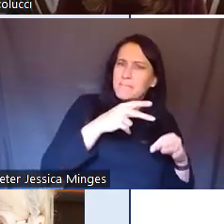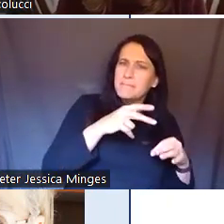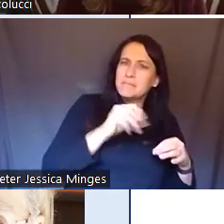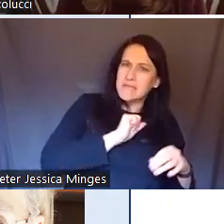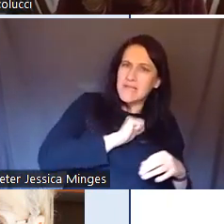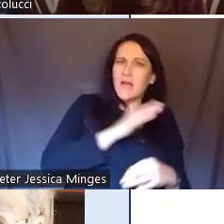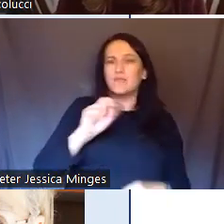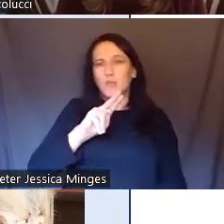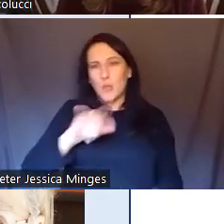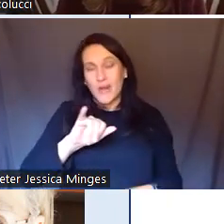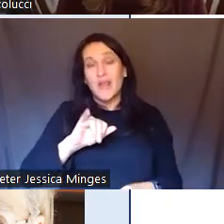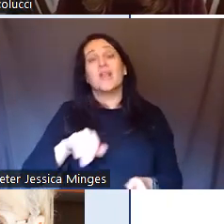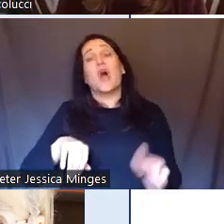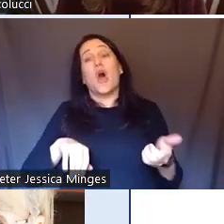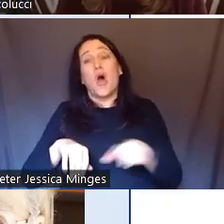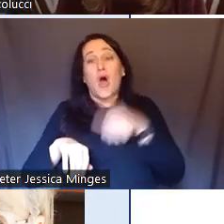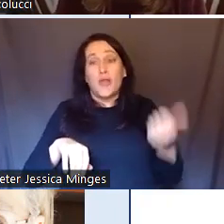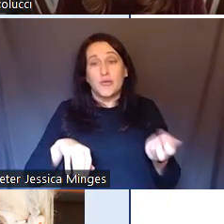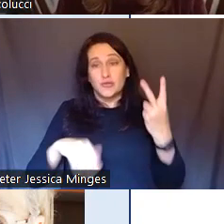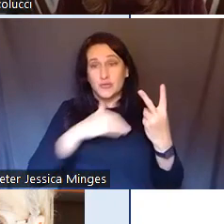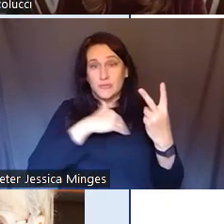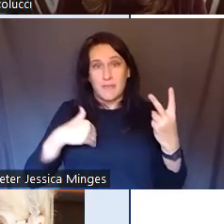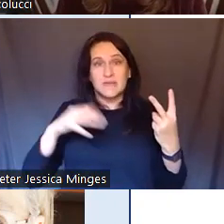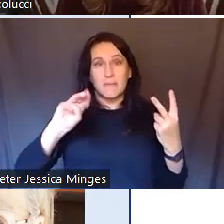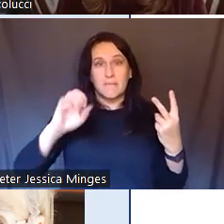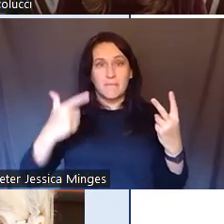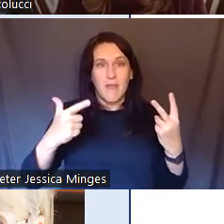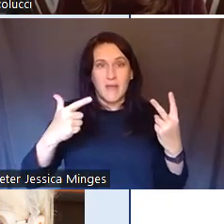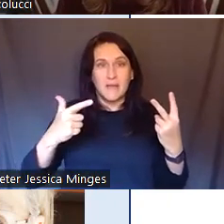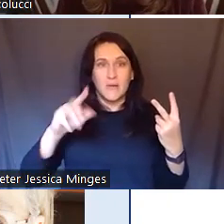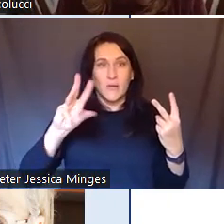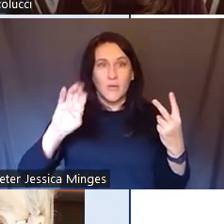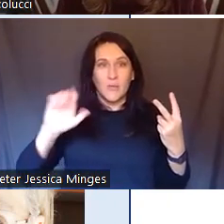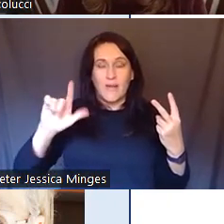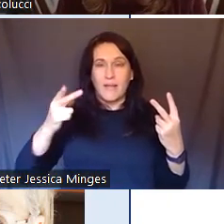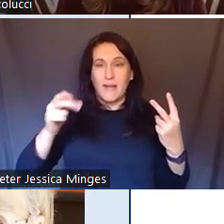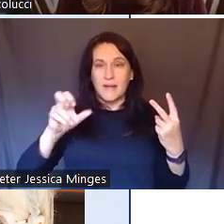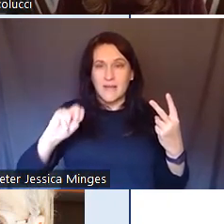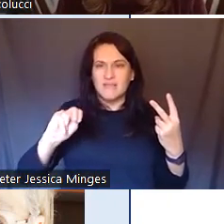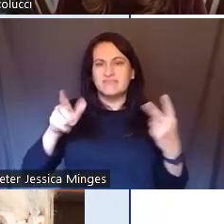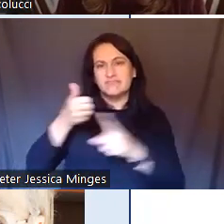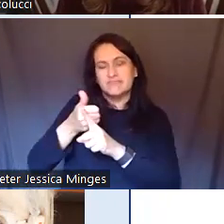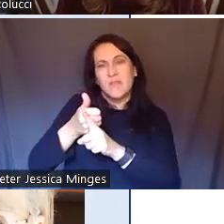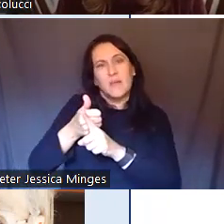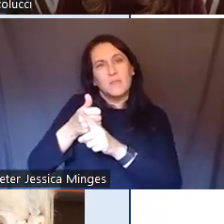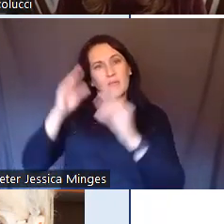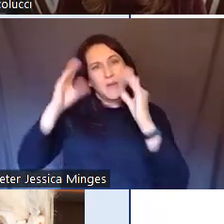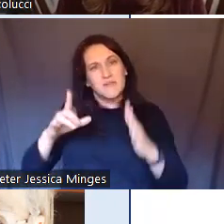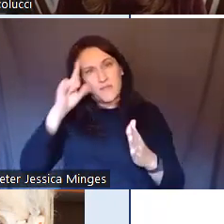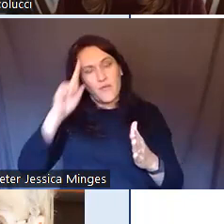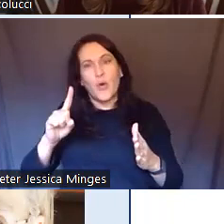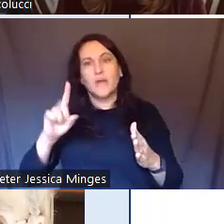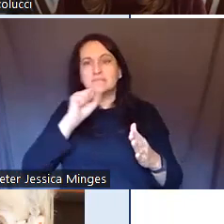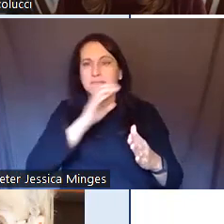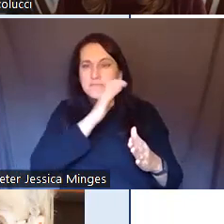strategic team members are Meg Walhagen, who is a professor of gerontological nursing and a